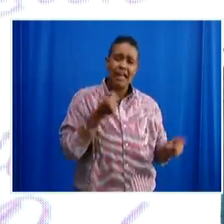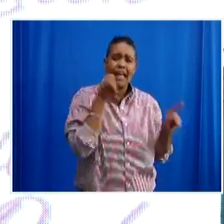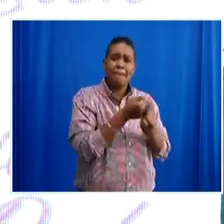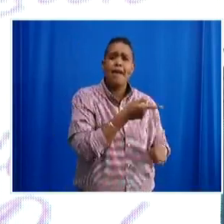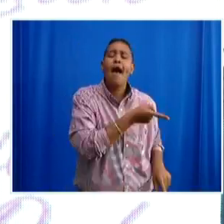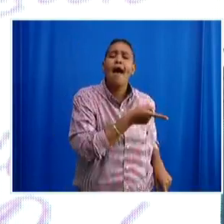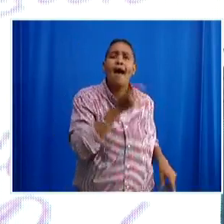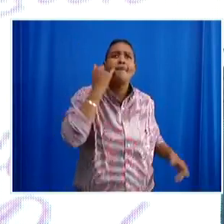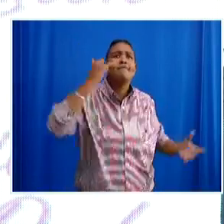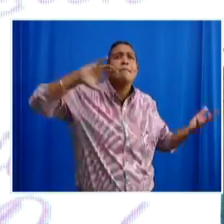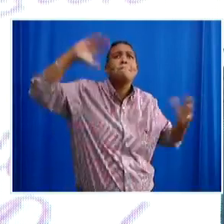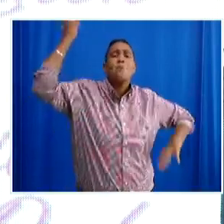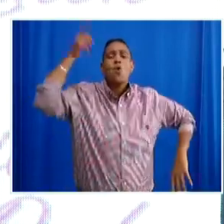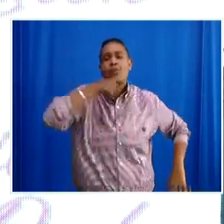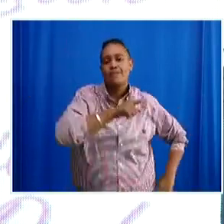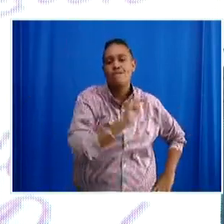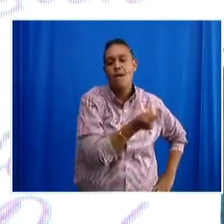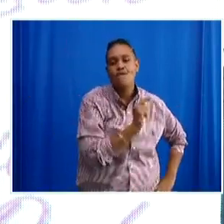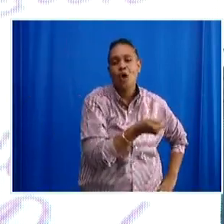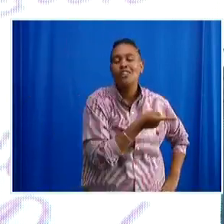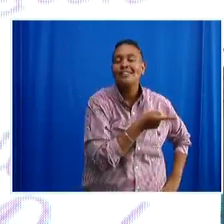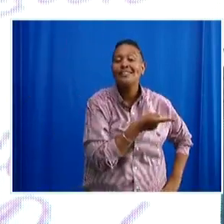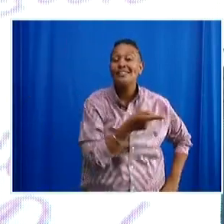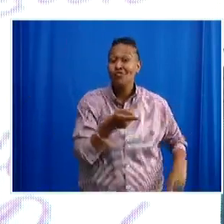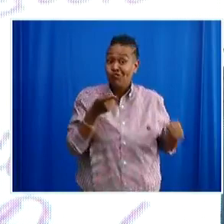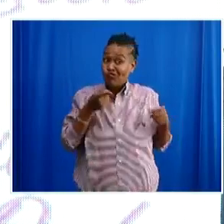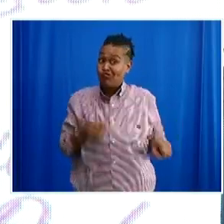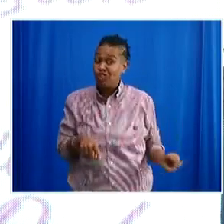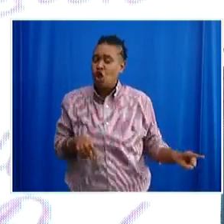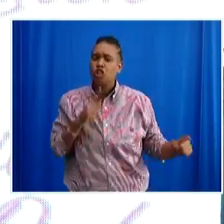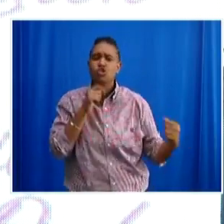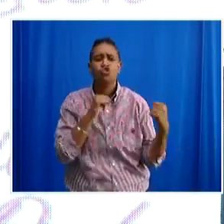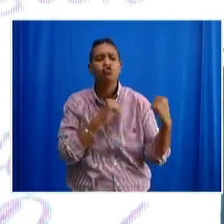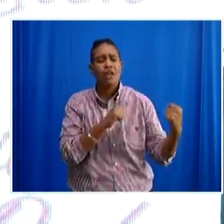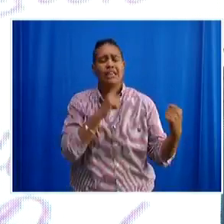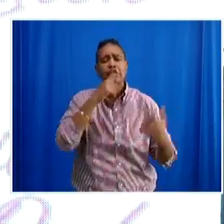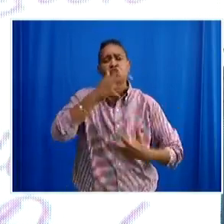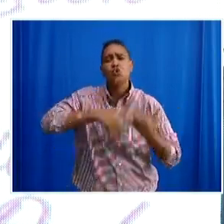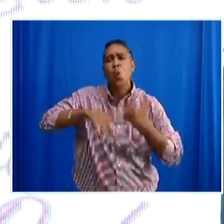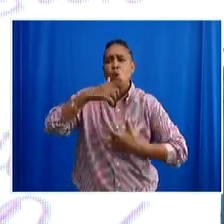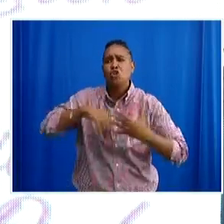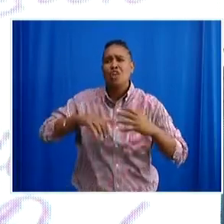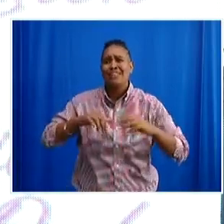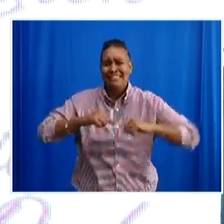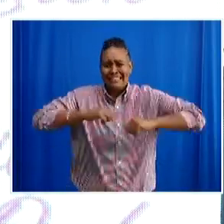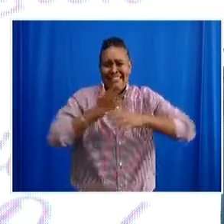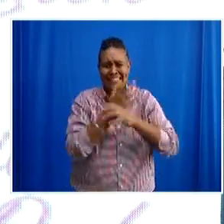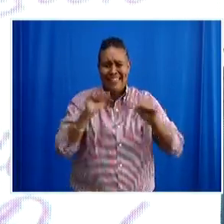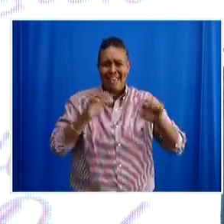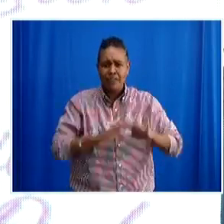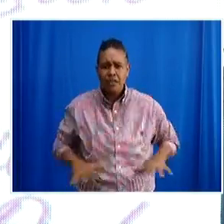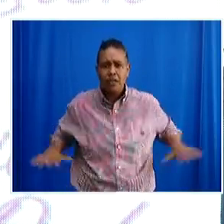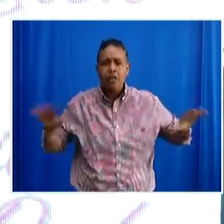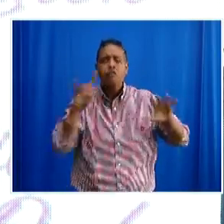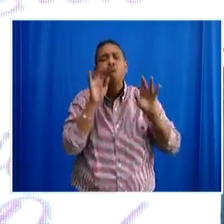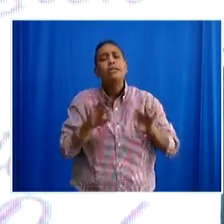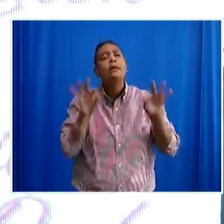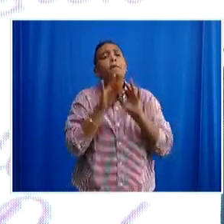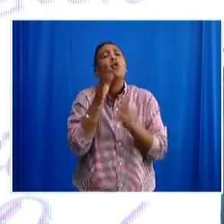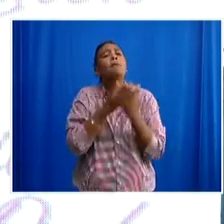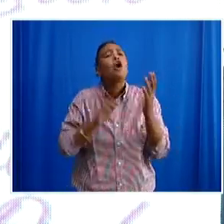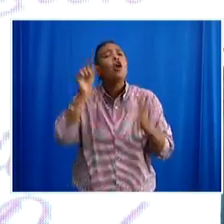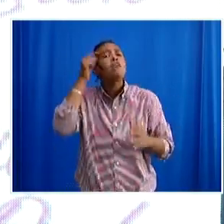of natural disasters. As a result of that, strengthening the social safety net has been a critical part of the government